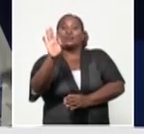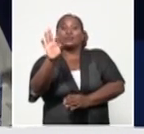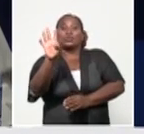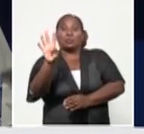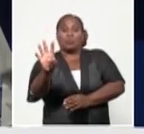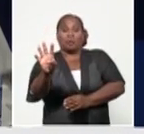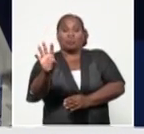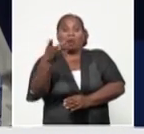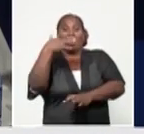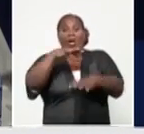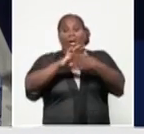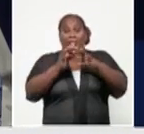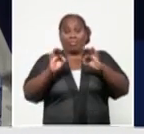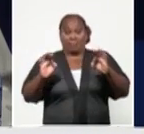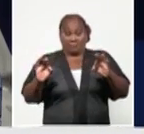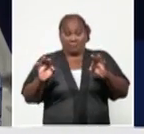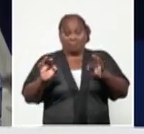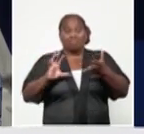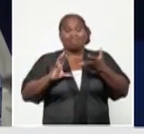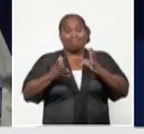270 from Artemisa,